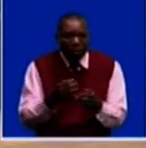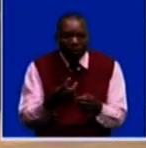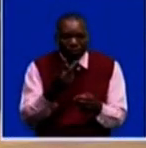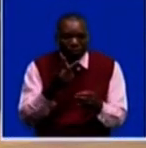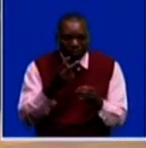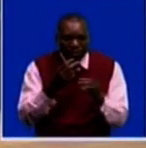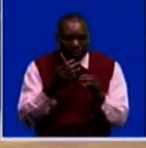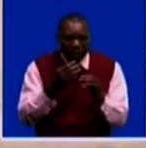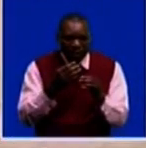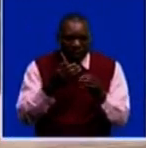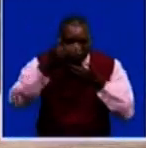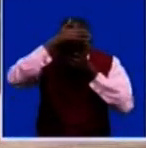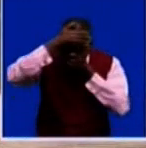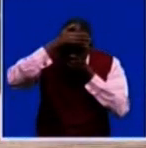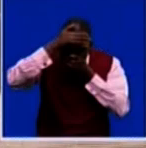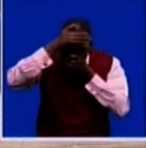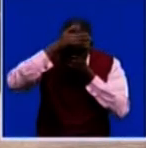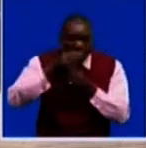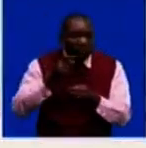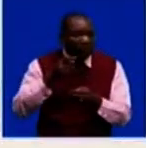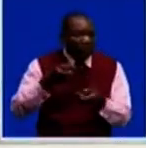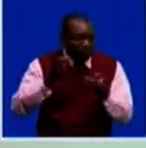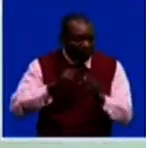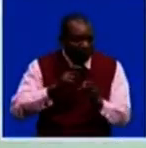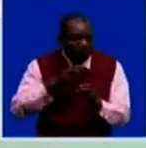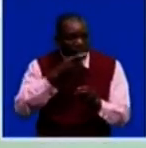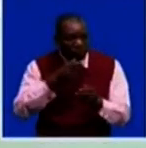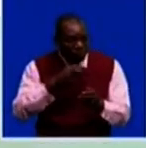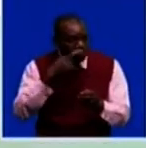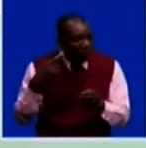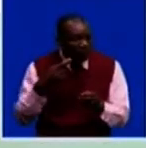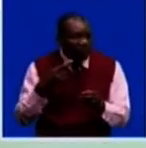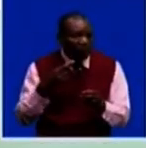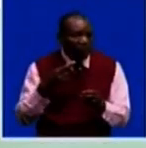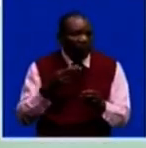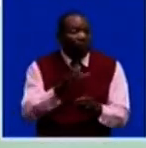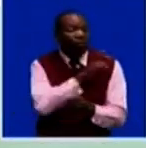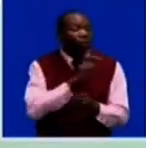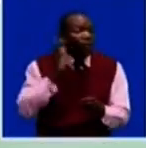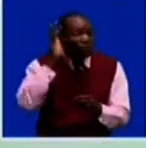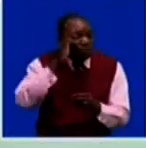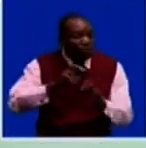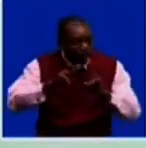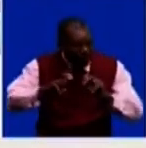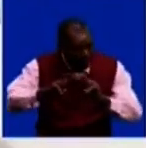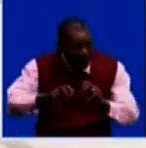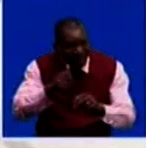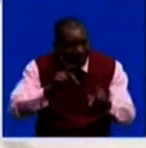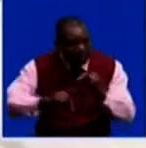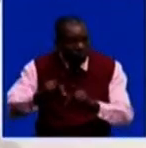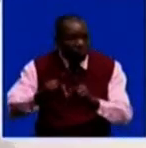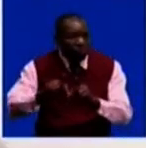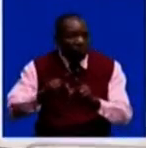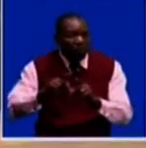wore when they staged the robbery. Mr. Piri said police will not be swayed from conducting investigations by detractors who publish